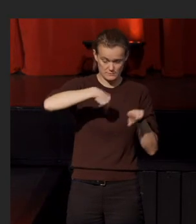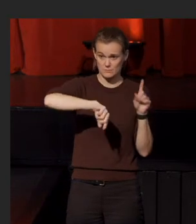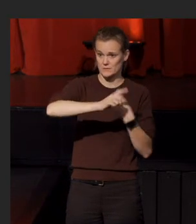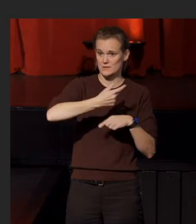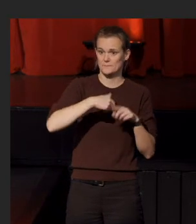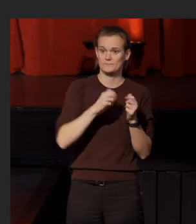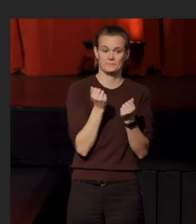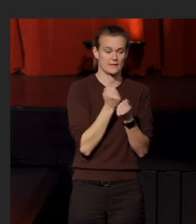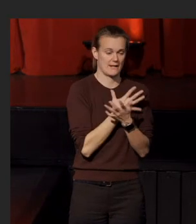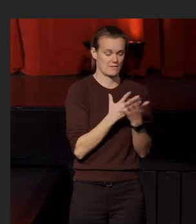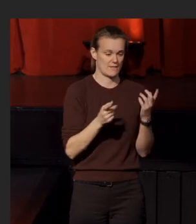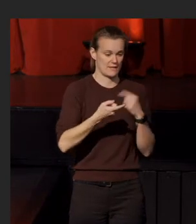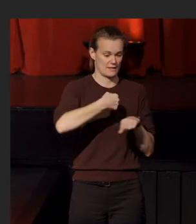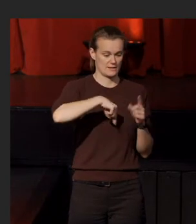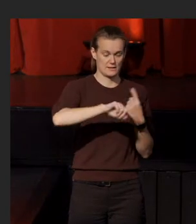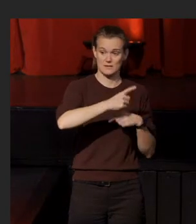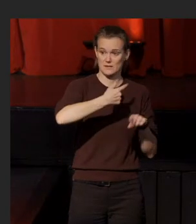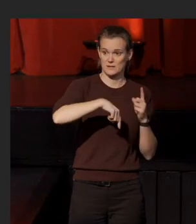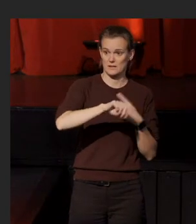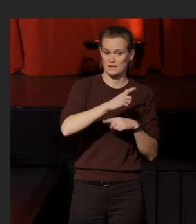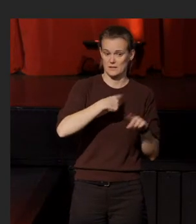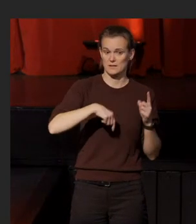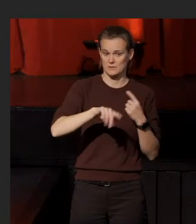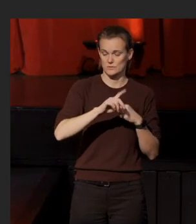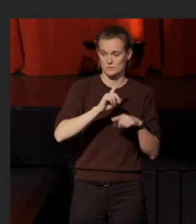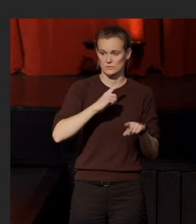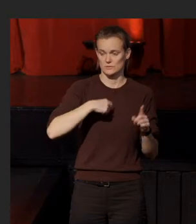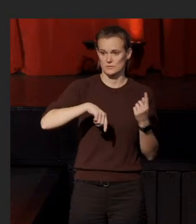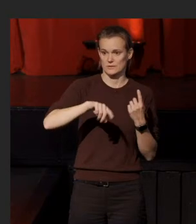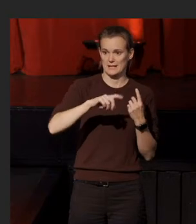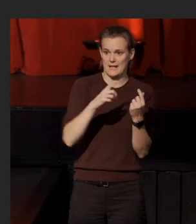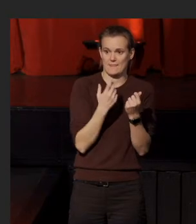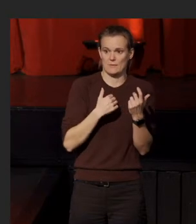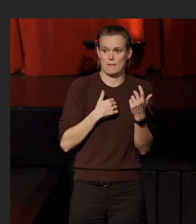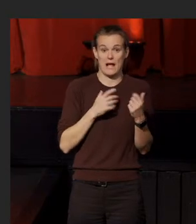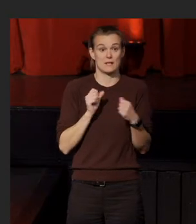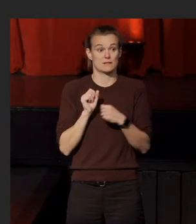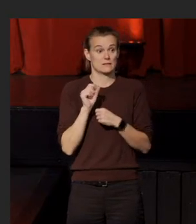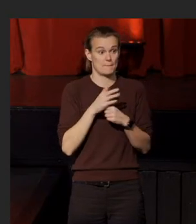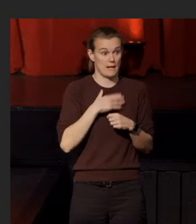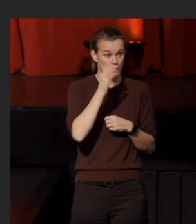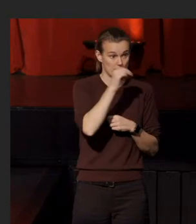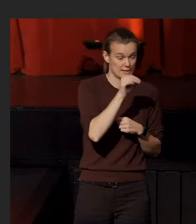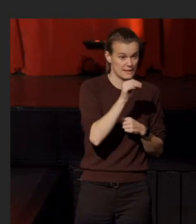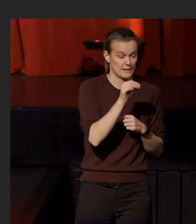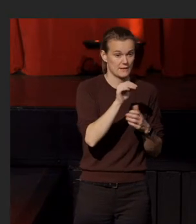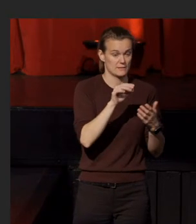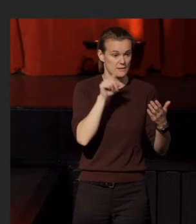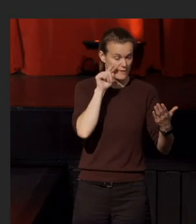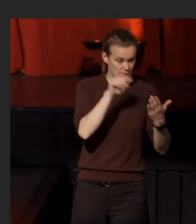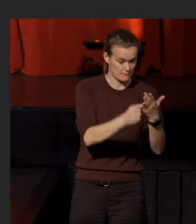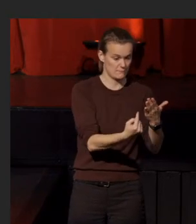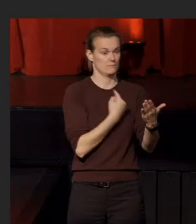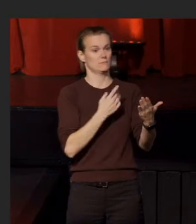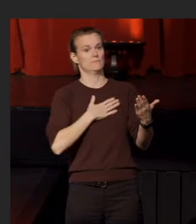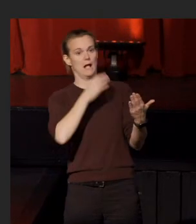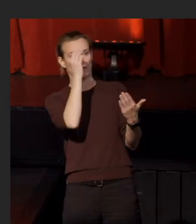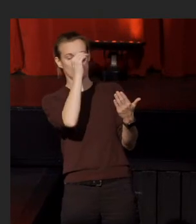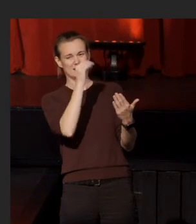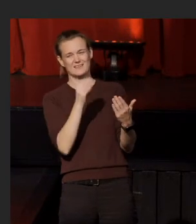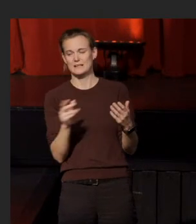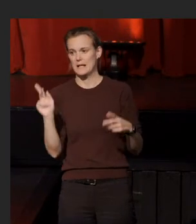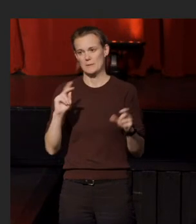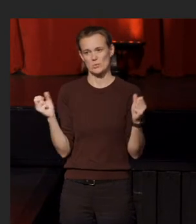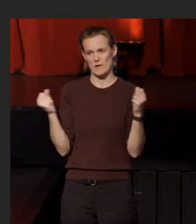that we're pulling in just replicates what we've already sent out. And there's a lot of fear around that